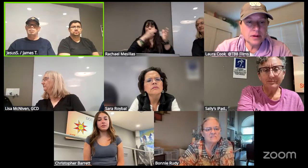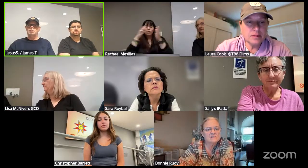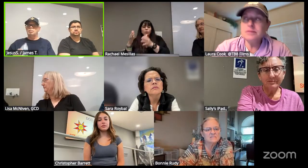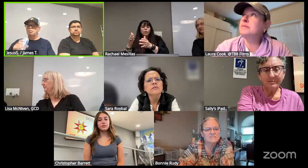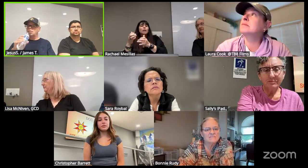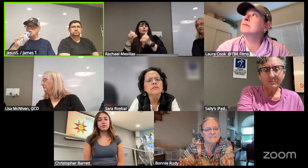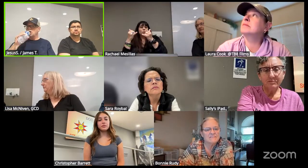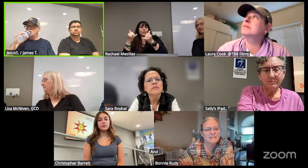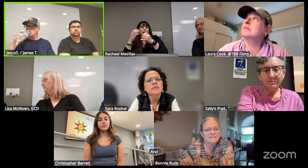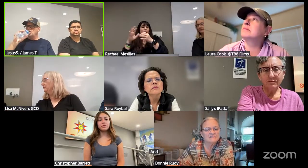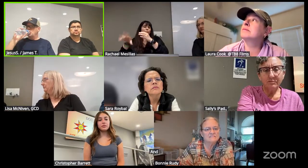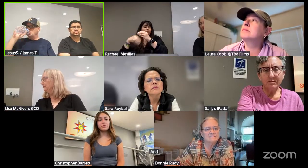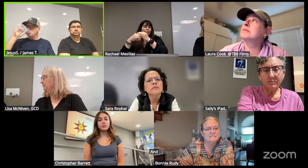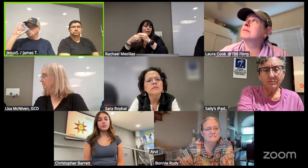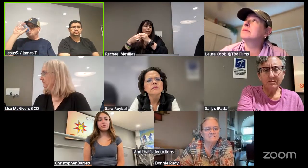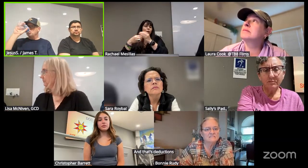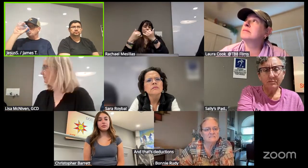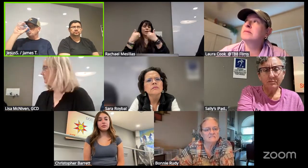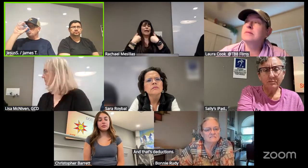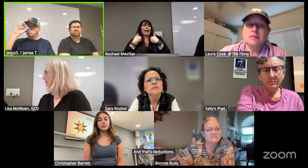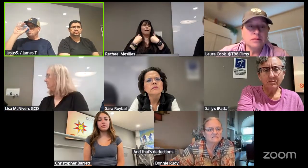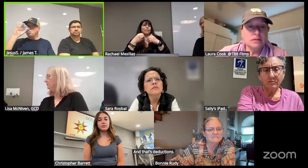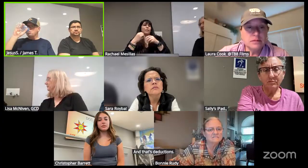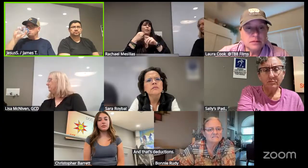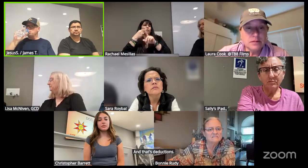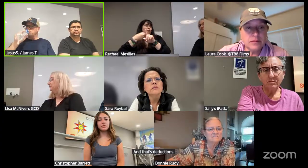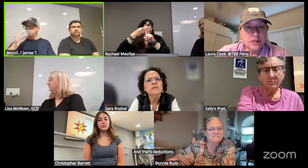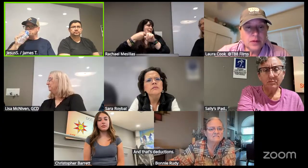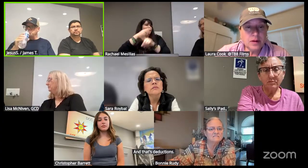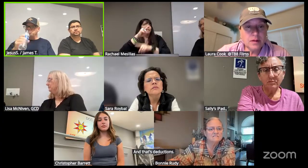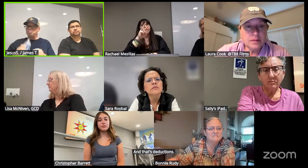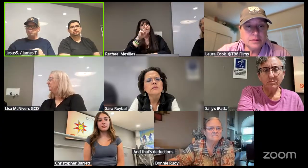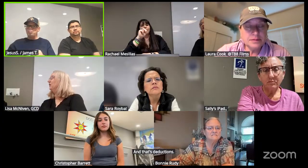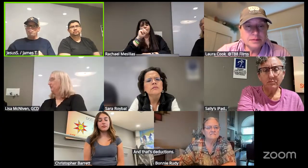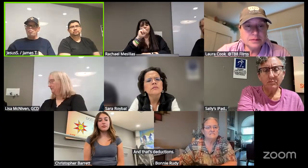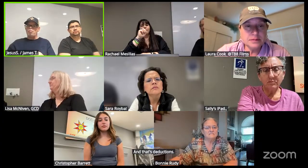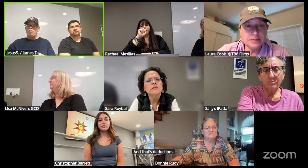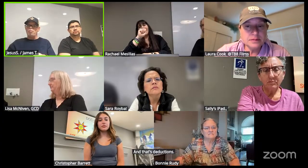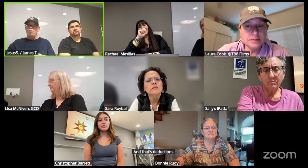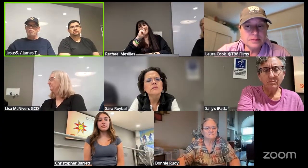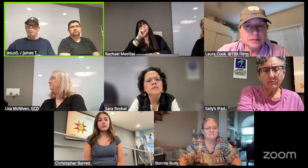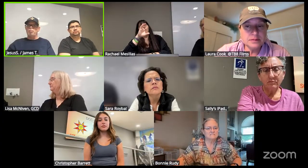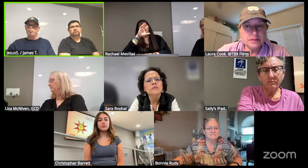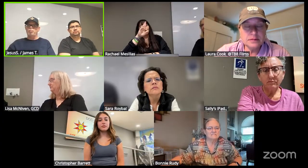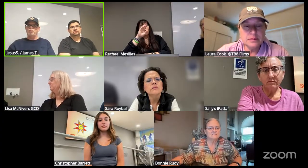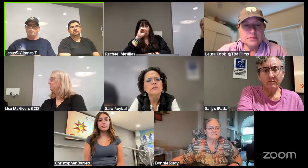And that's deductions. So now we've added.